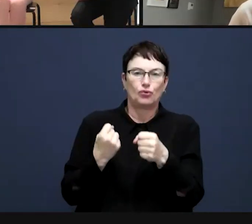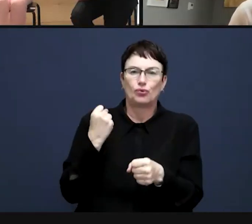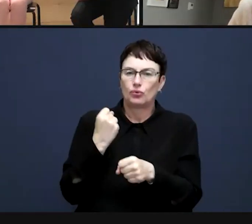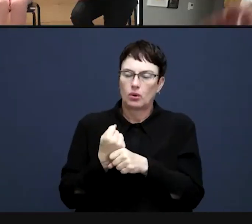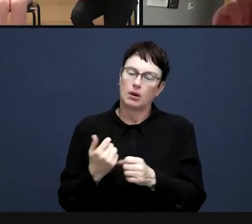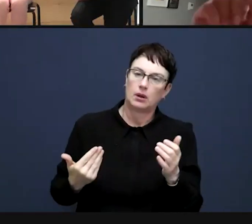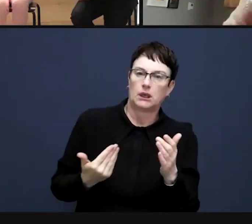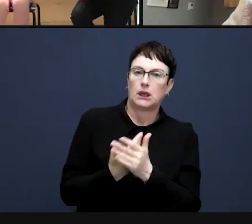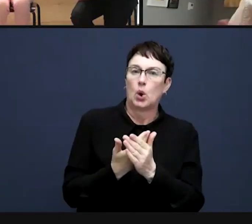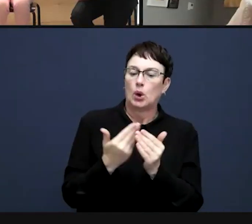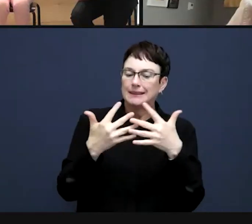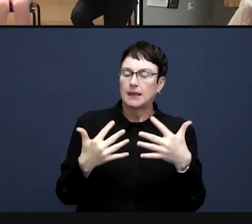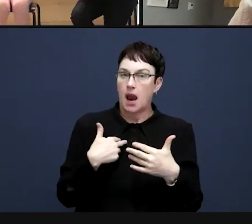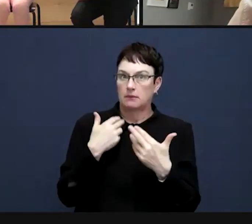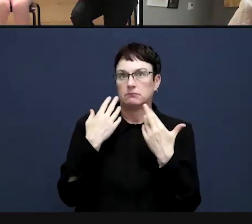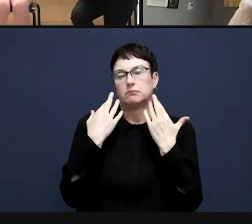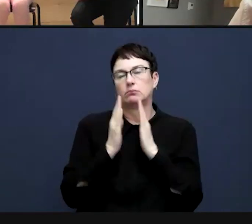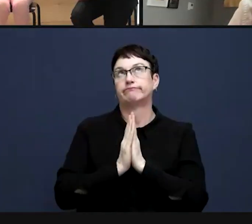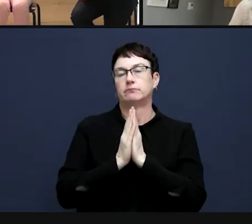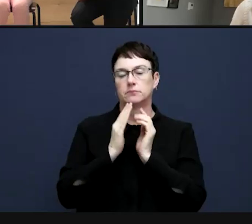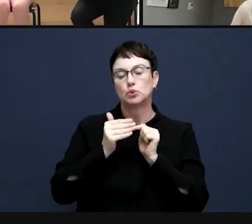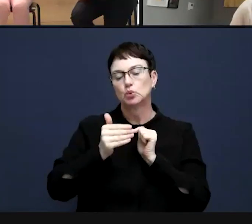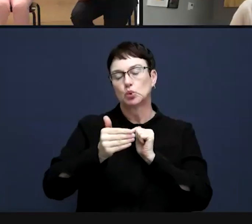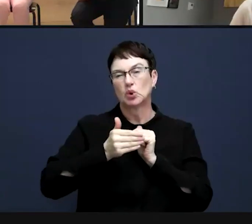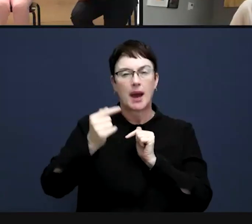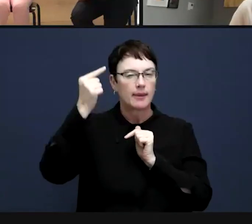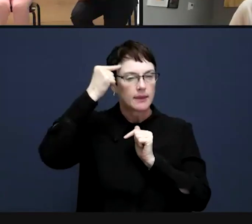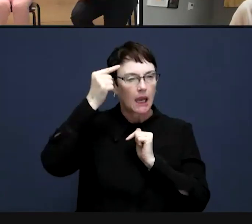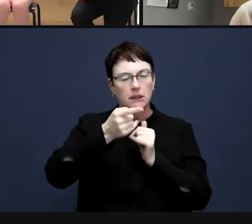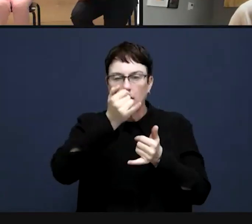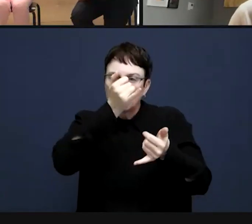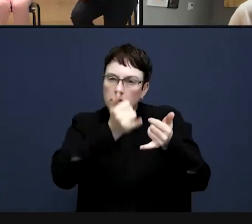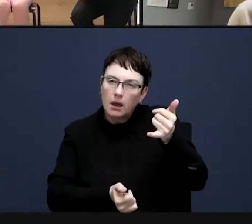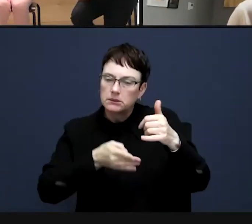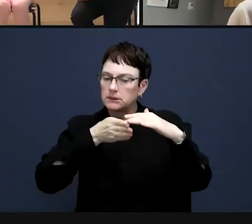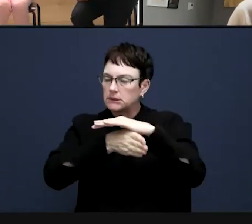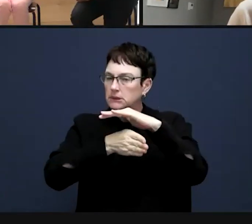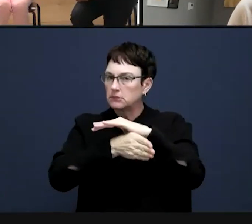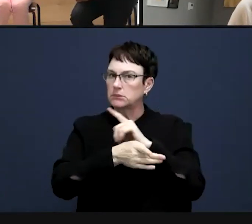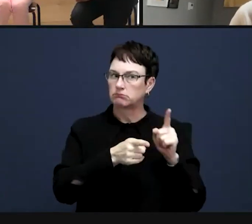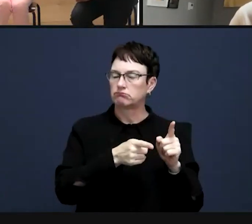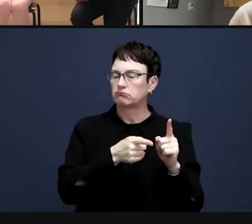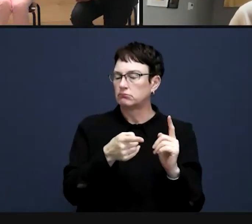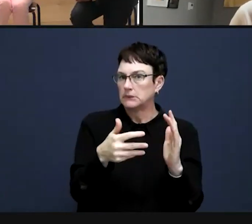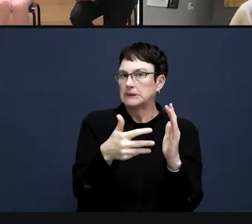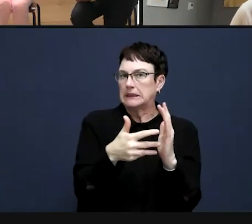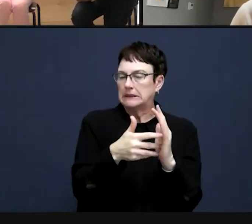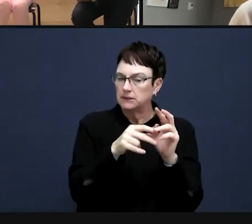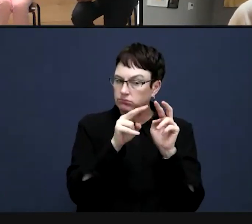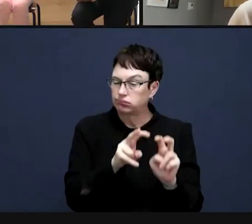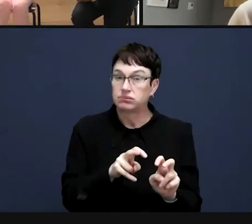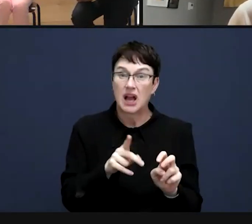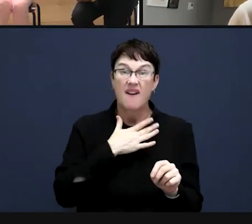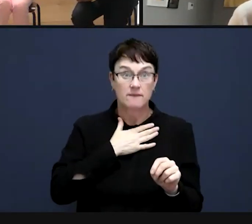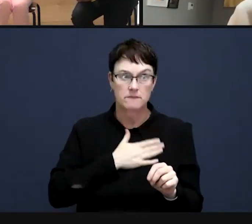be soon. They're checking the last accessibility issues to make sure that we're launching a platform that is 100% accessible. I